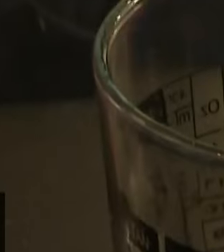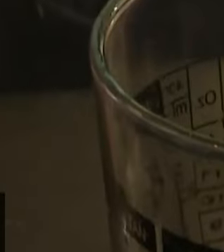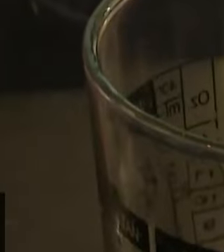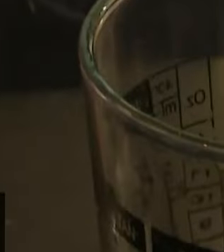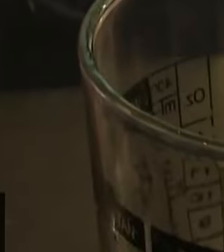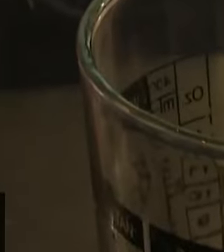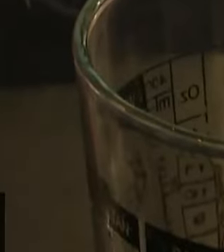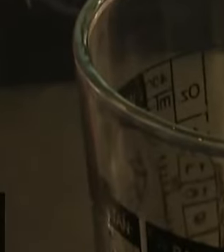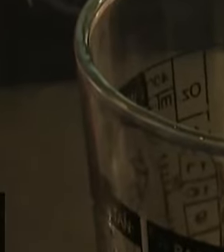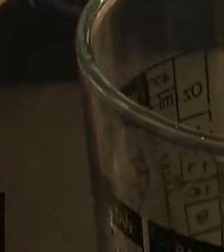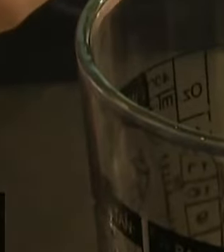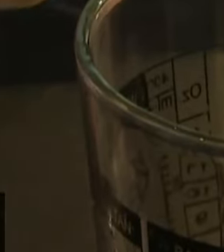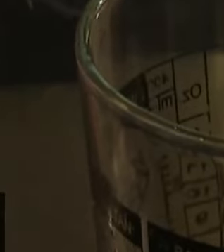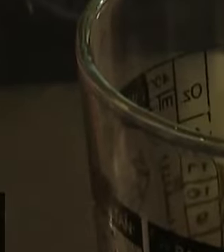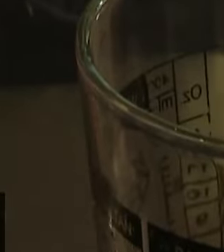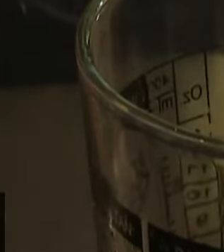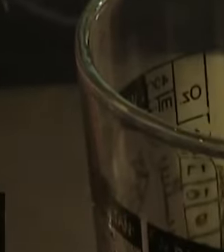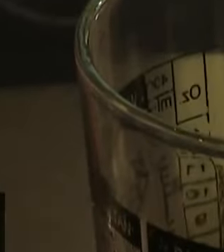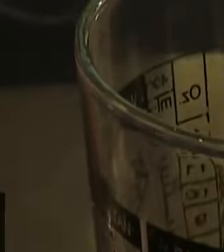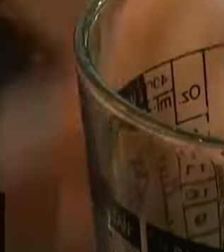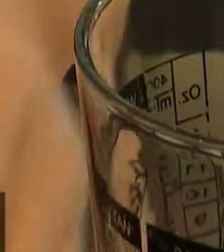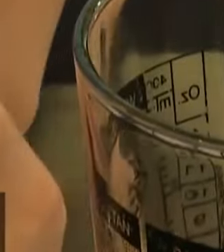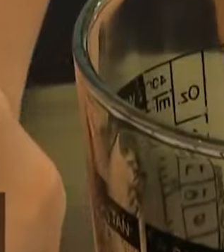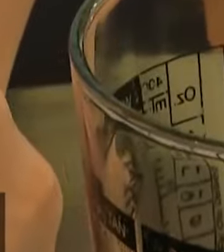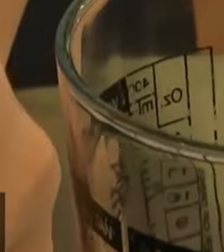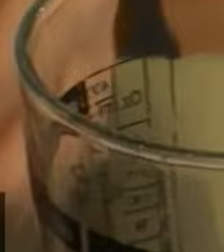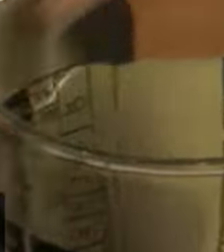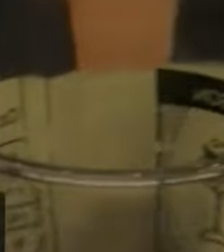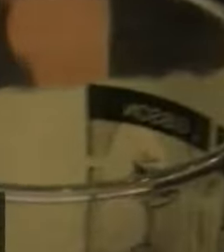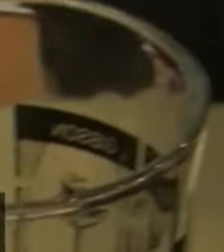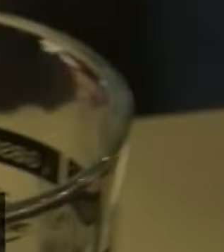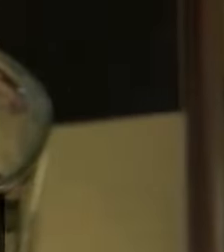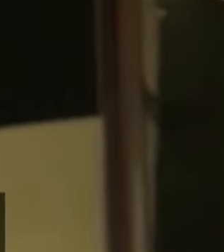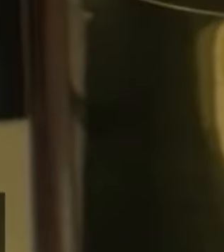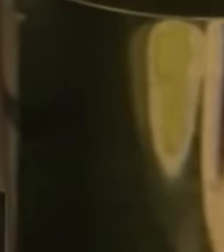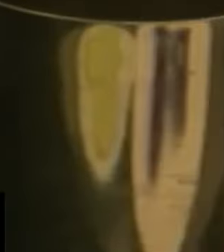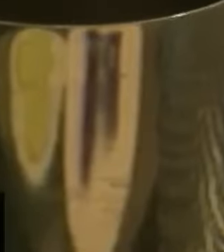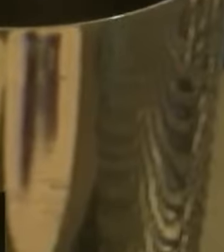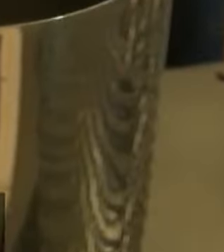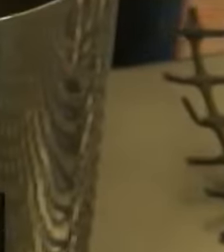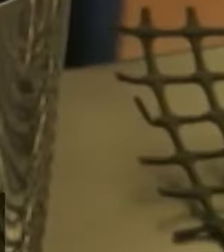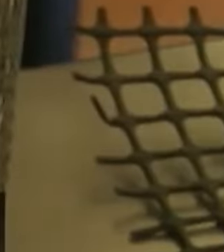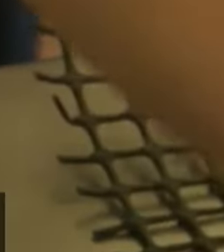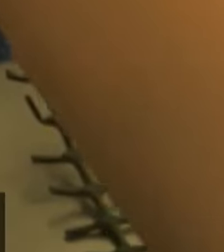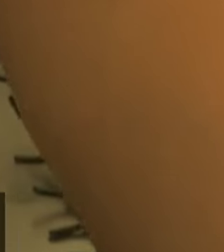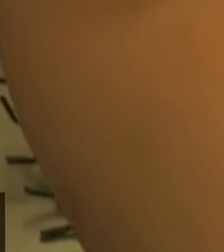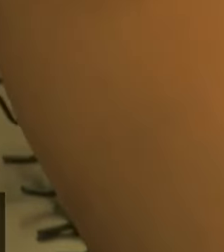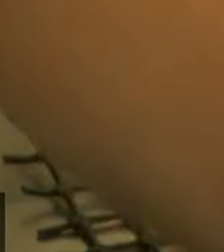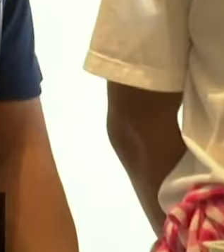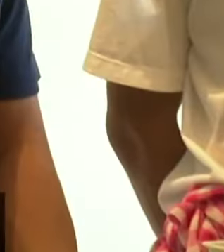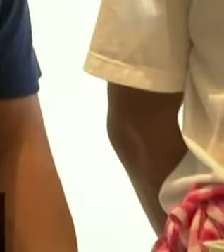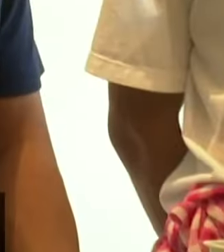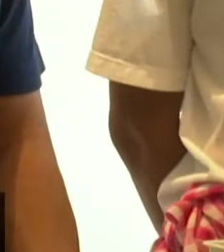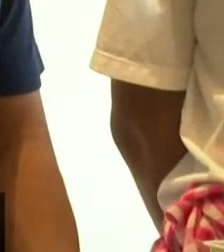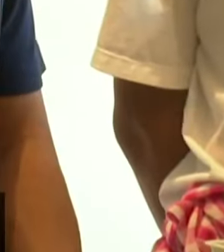English. And this is a really strong weapon for the future. The second is we have guests here,